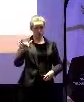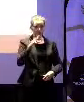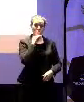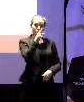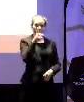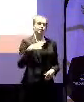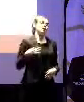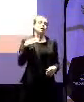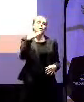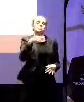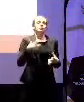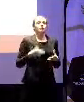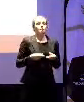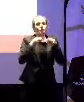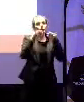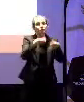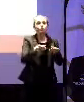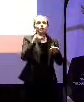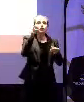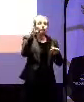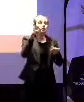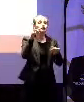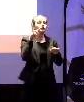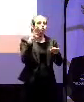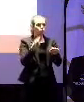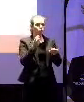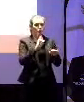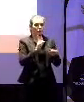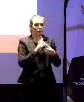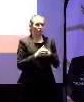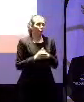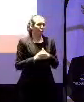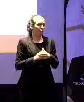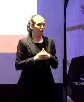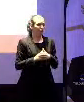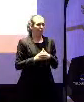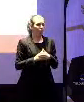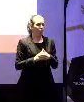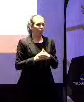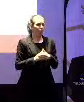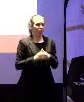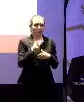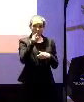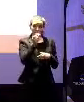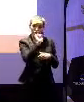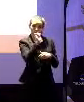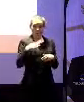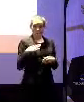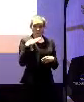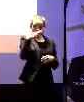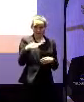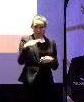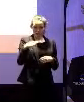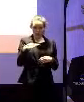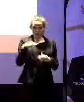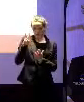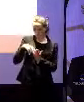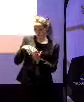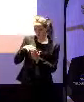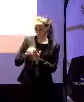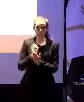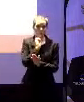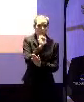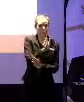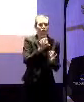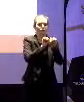to them, they will need to come and capture that application into